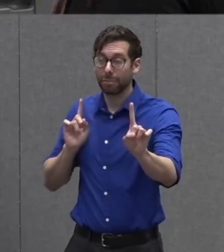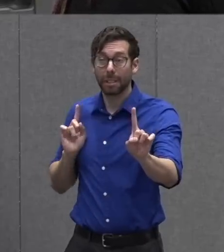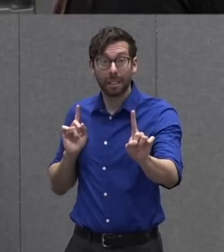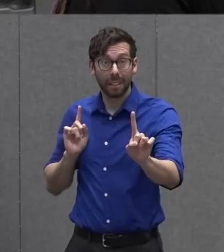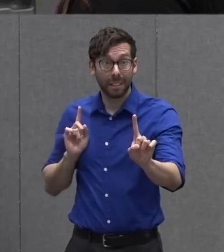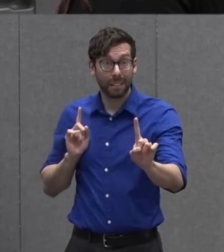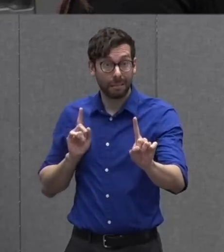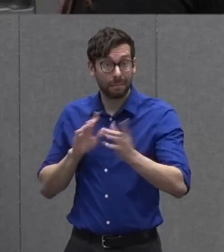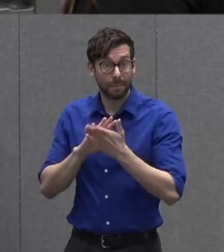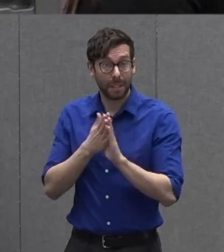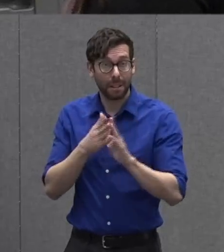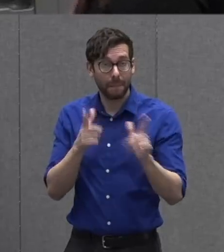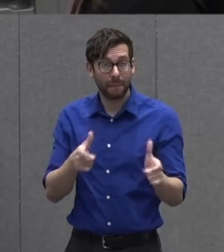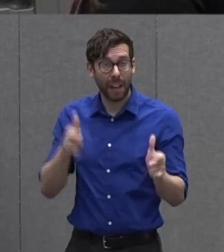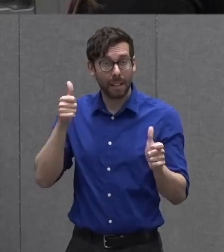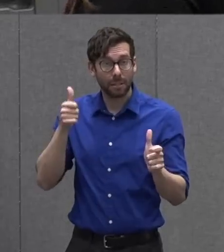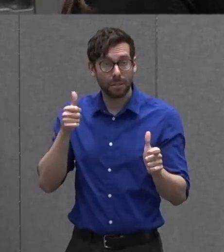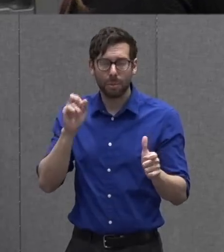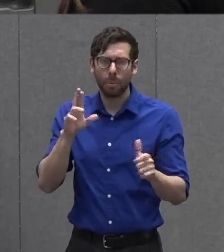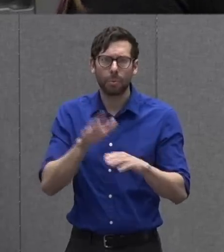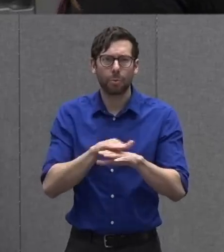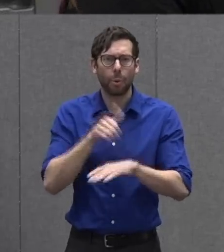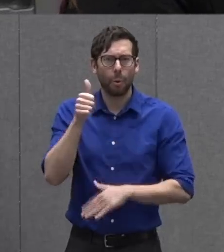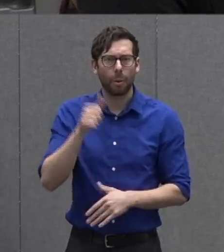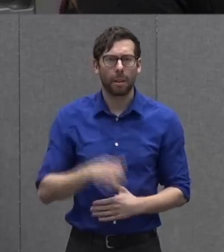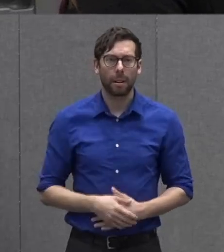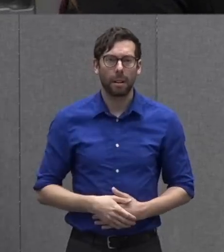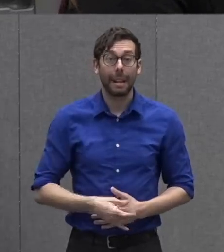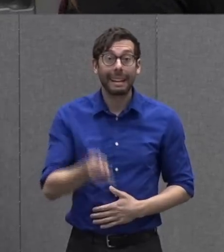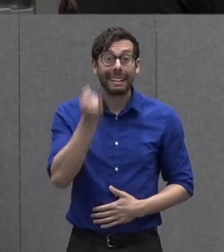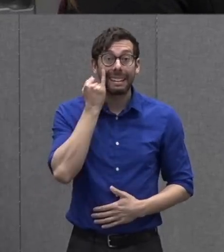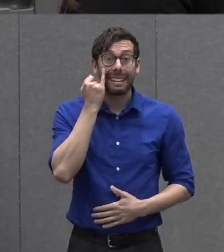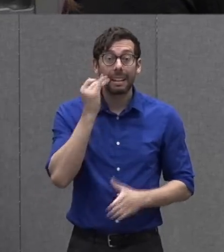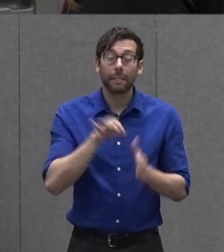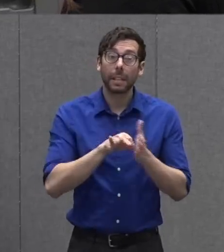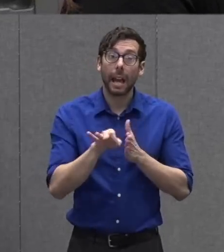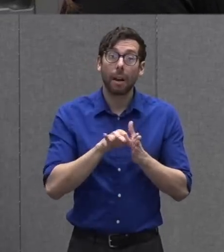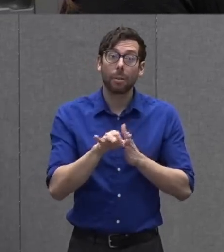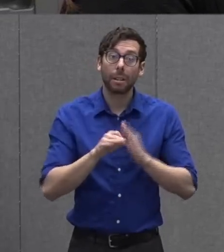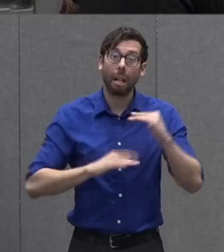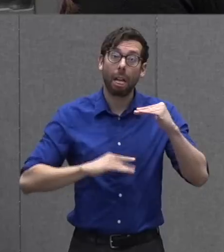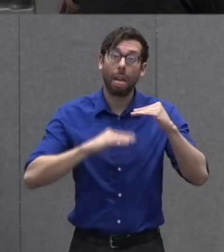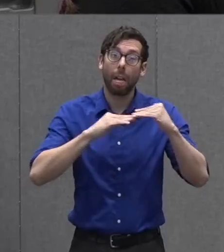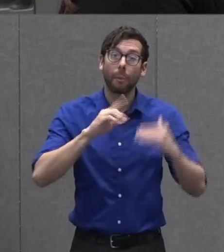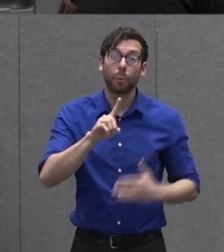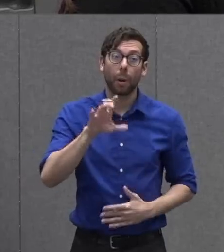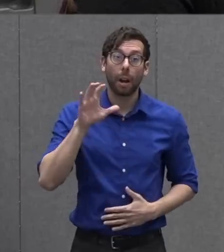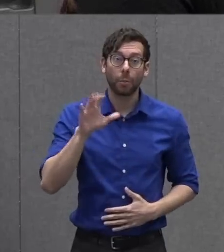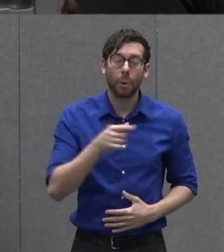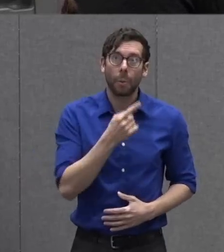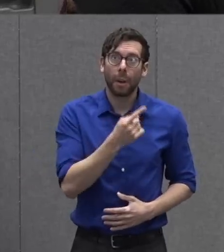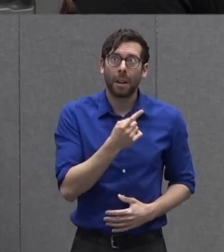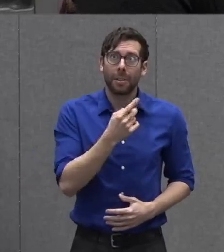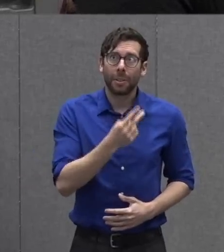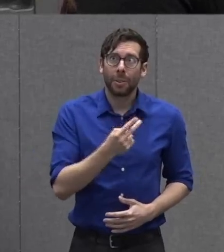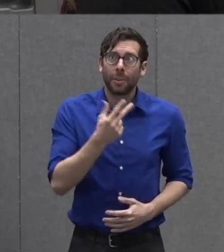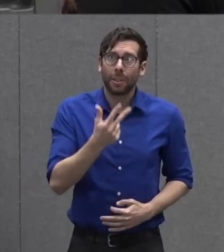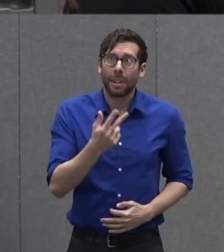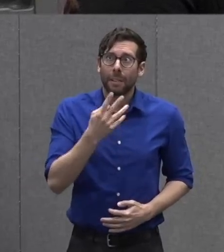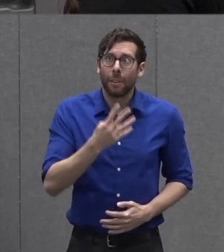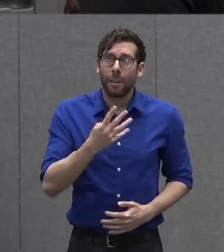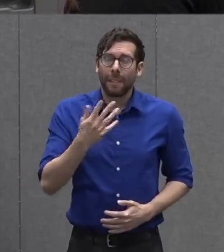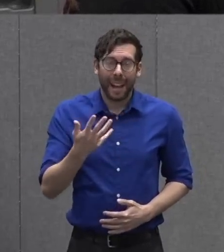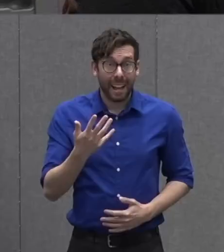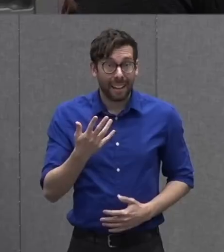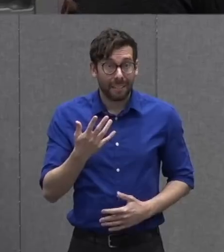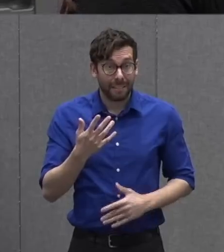you count to 100 by ones, can you count fast or slow? With Abby taught us today to count